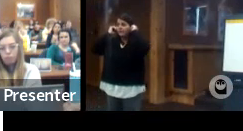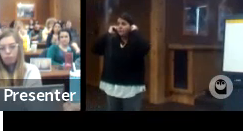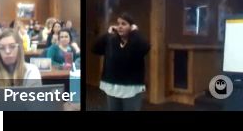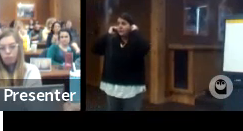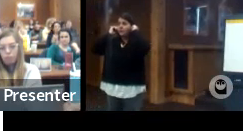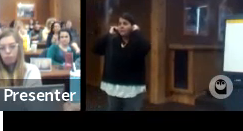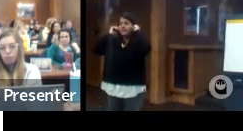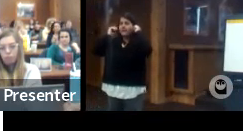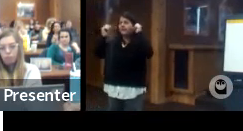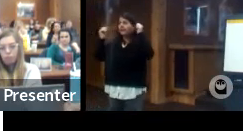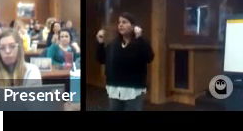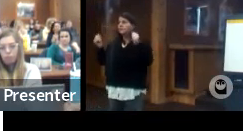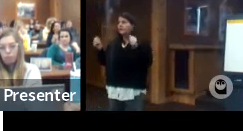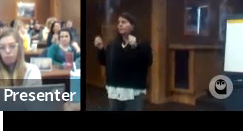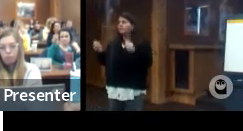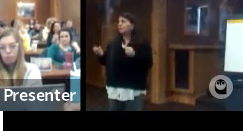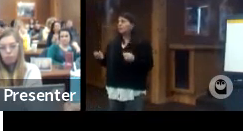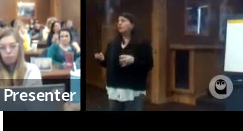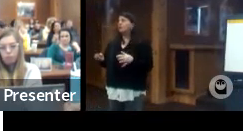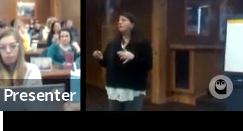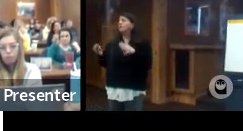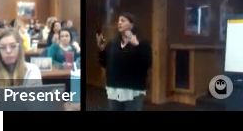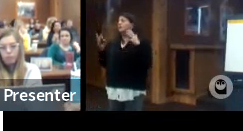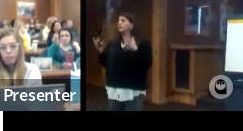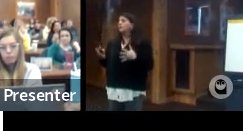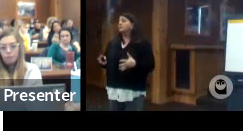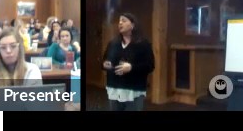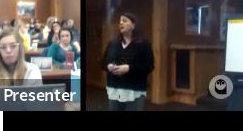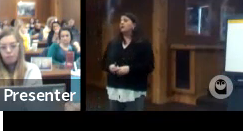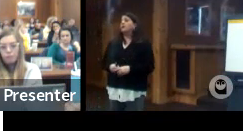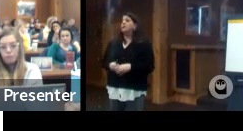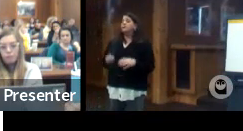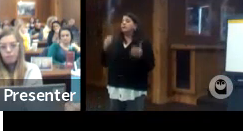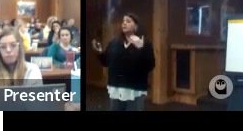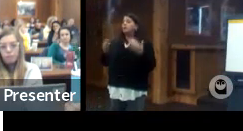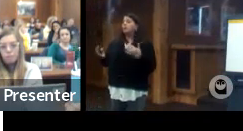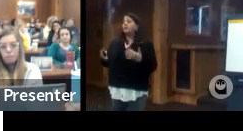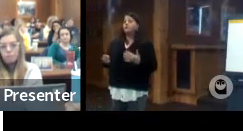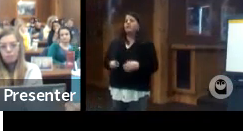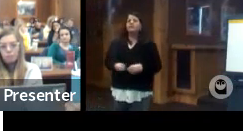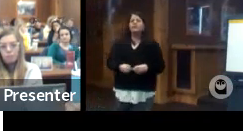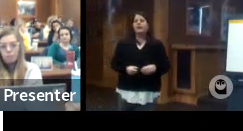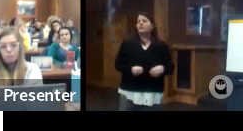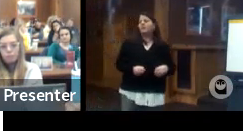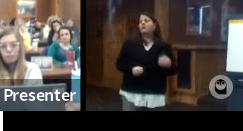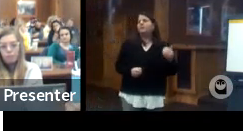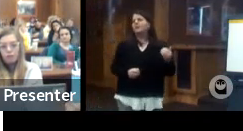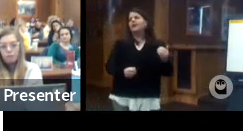hey, you need me on the stand. I need to know what's going on. You know, we need to talk. So it's a two-way